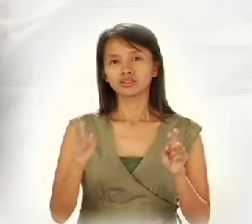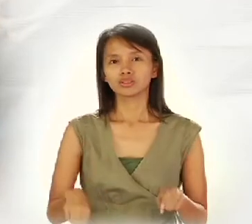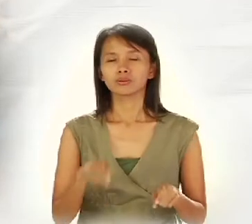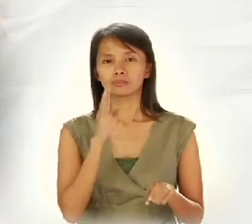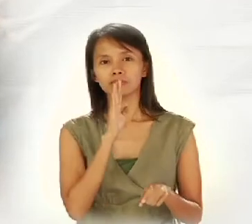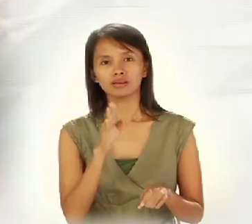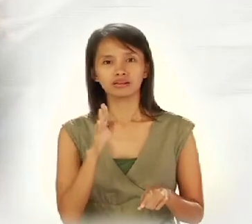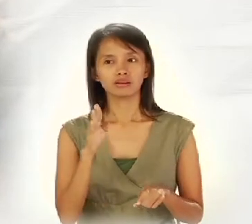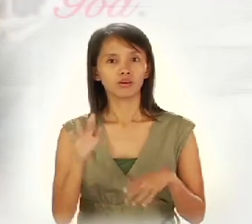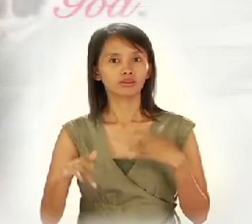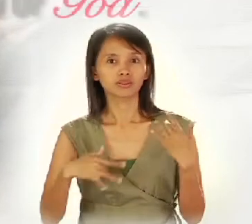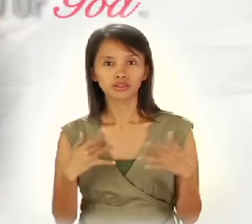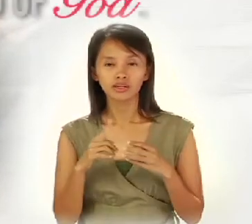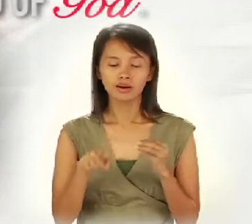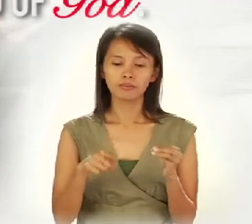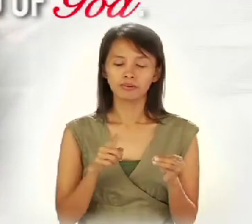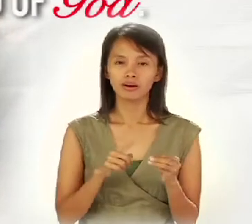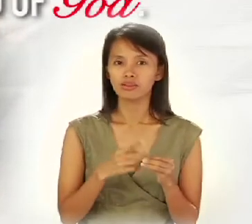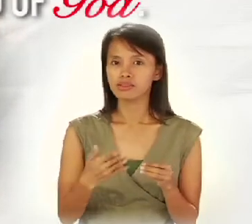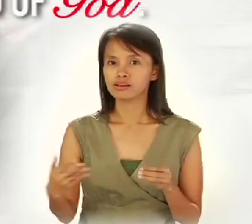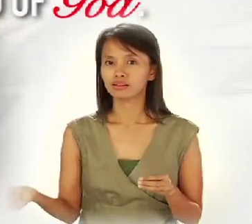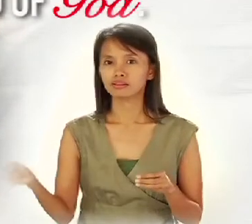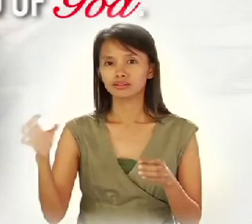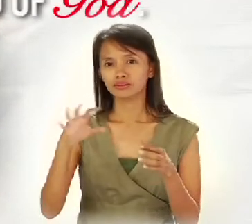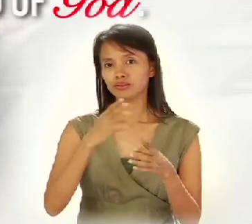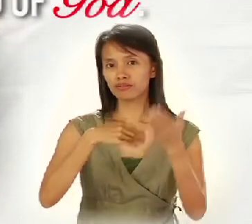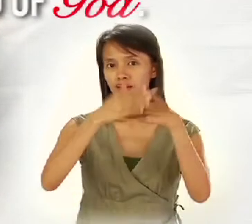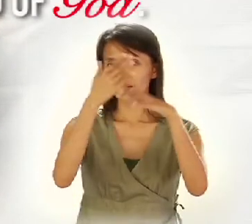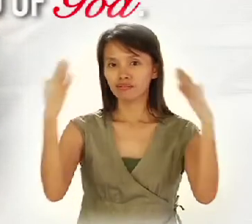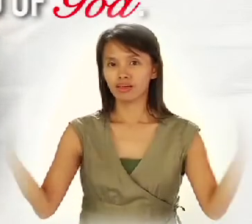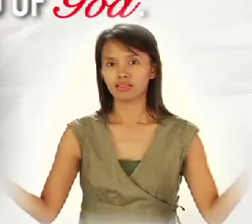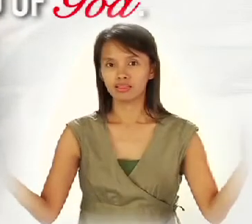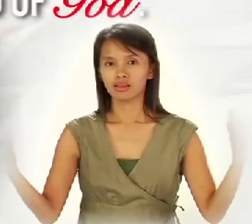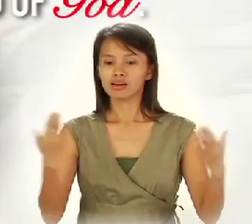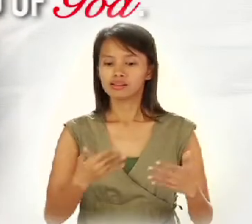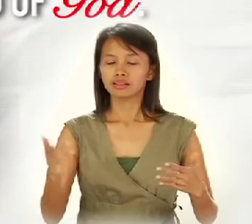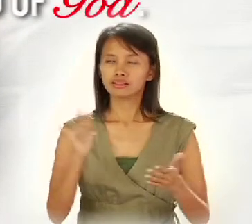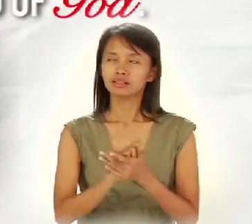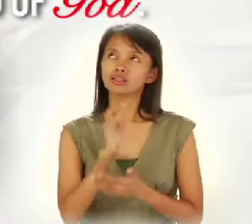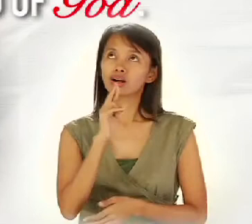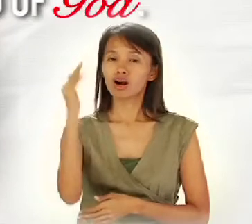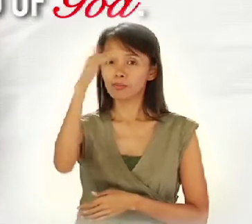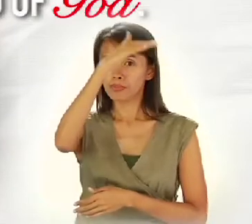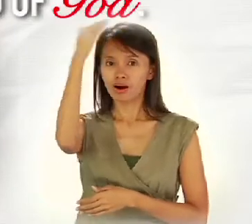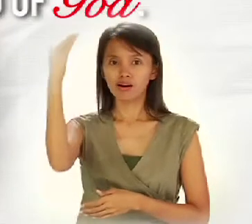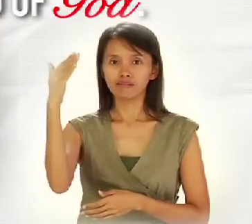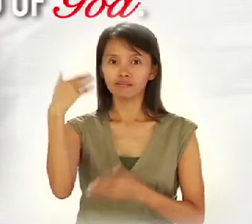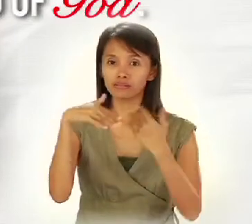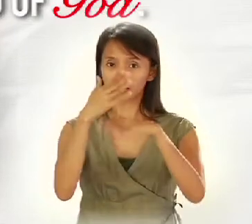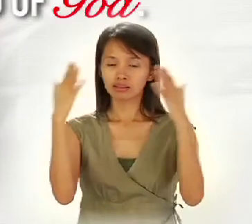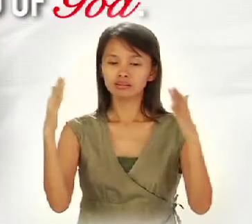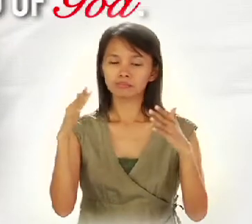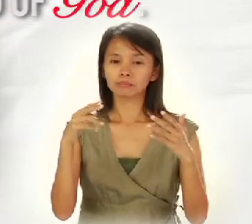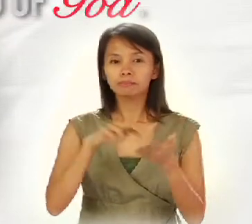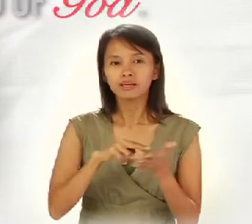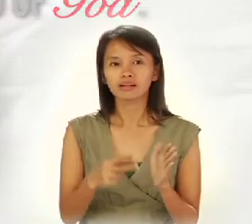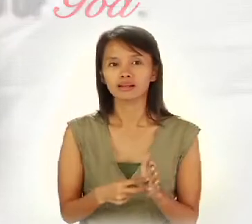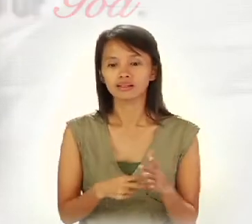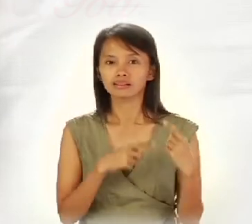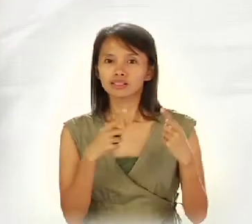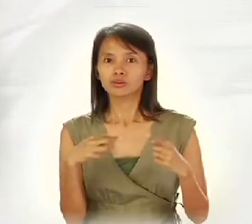concerned about things of heaven, things that are above, meaning, since we have a life in